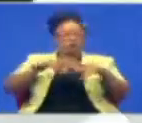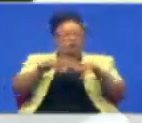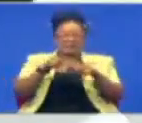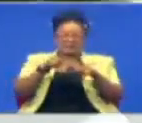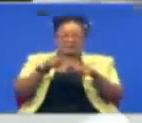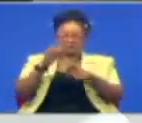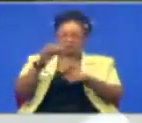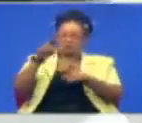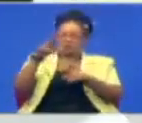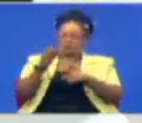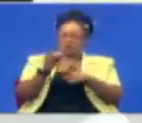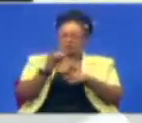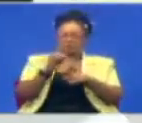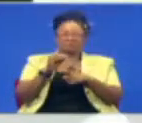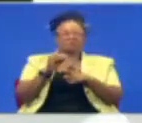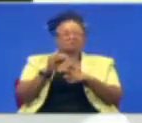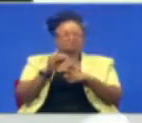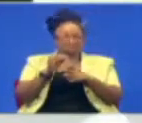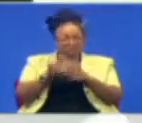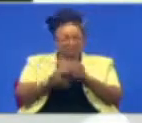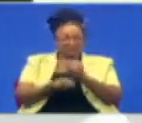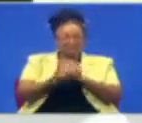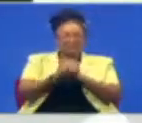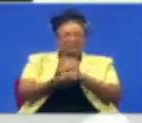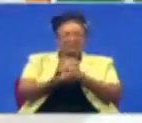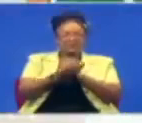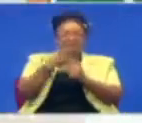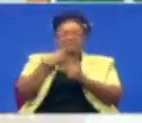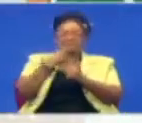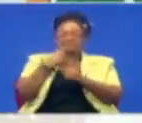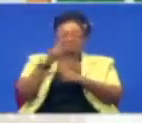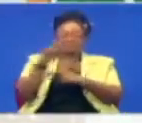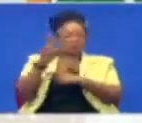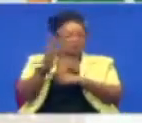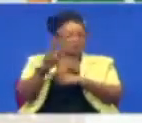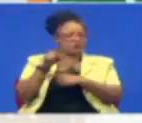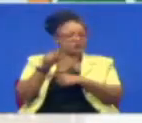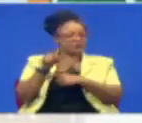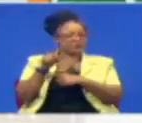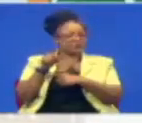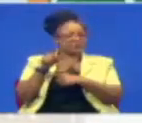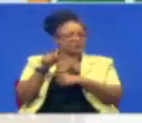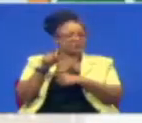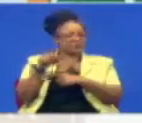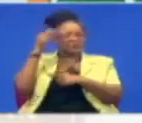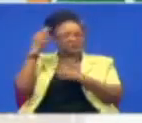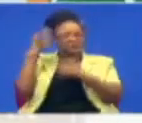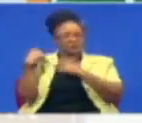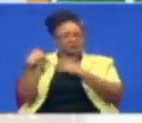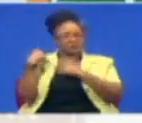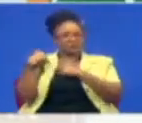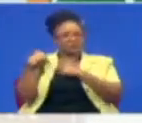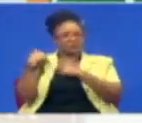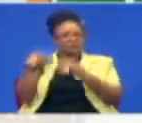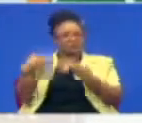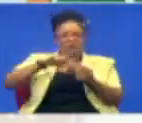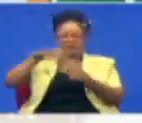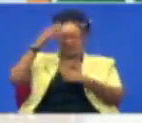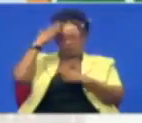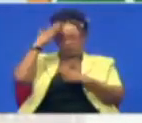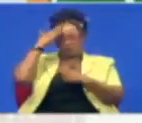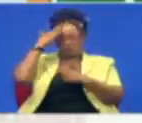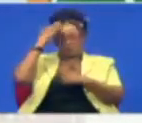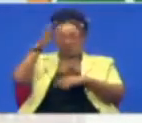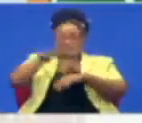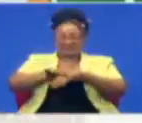Ouko alisukuma kadhia hiyo kwa Rais Uhuru Kenyatta. Because we knew we were getting 11 judges.